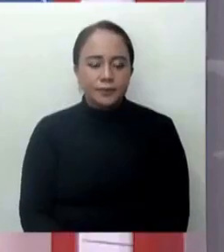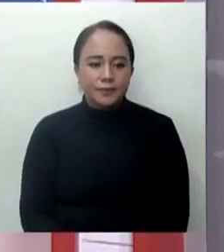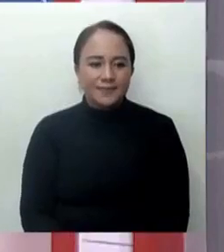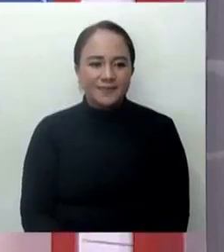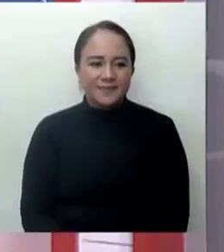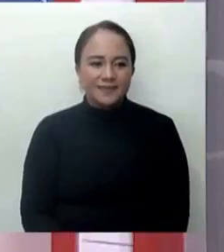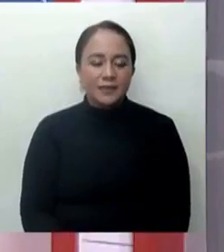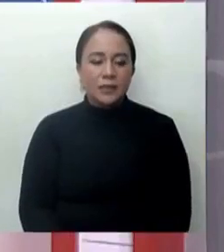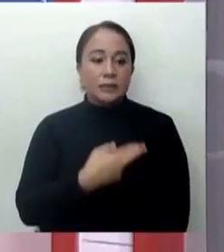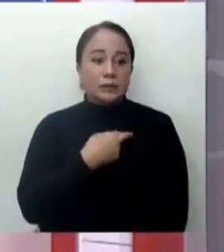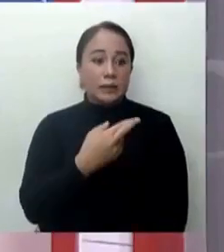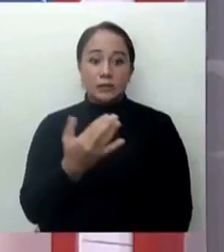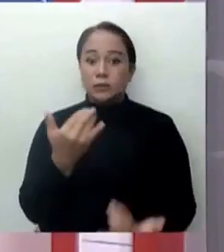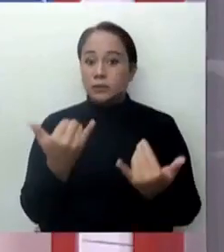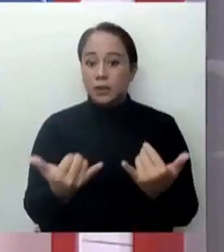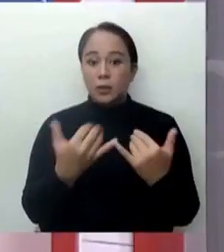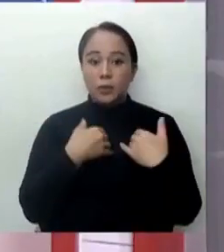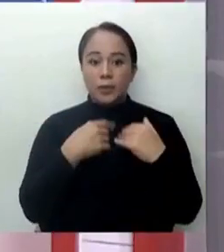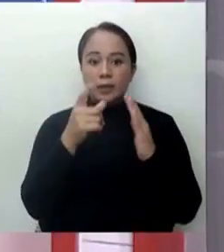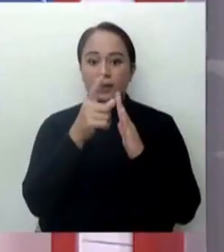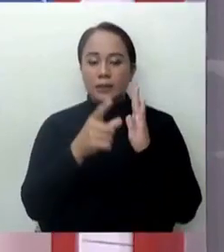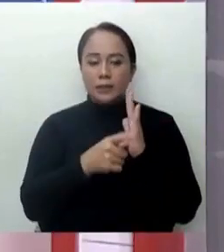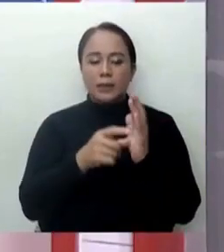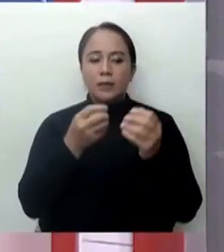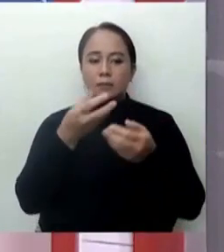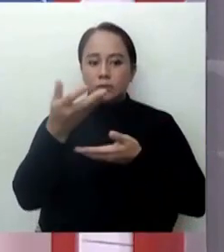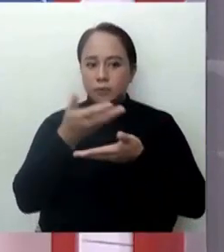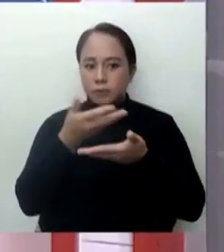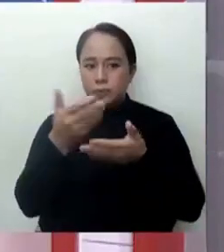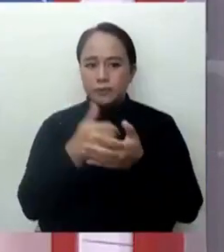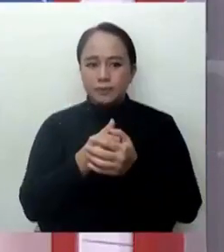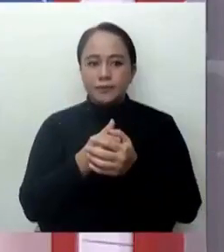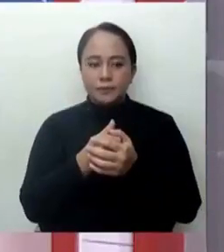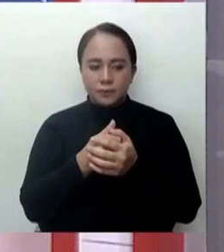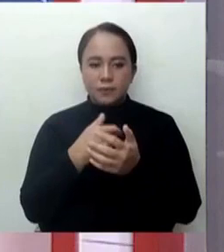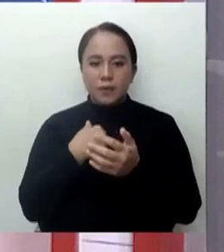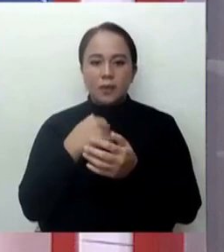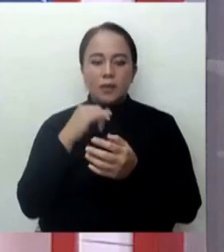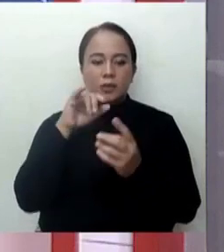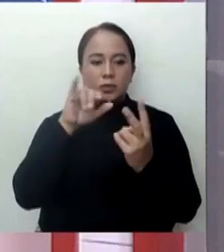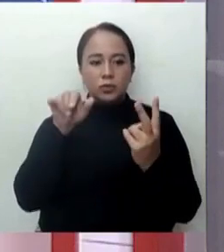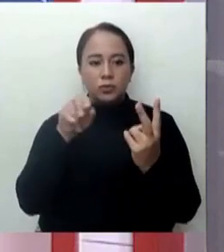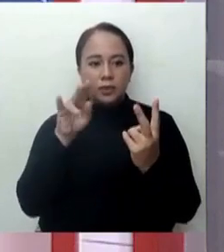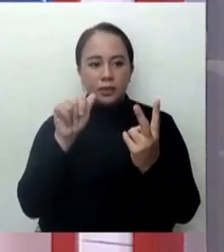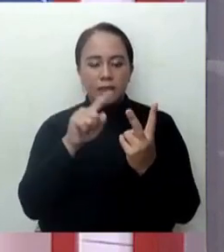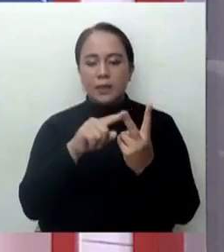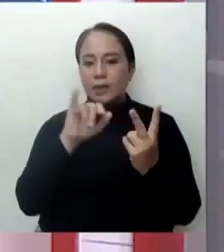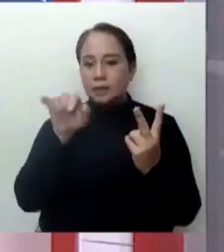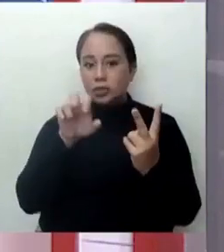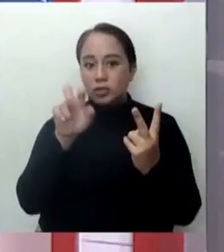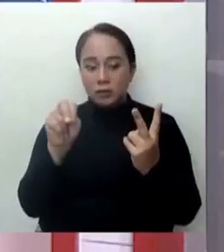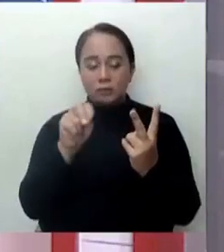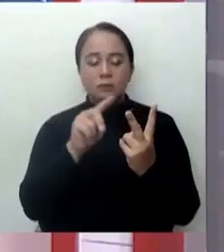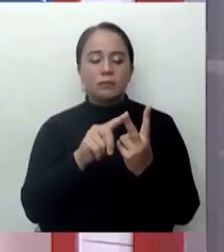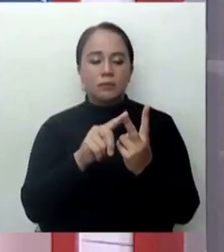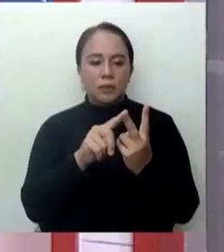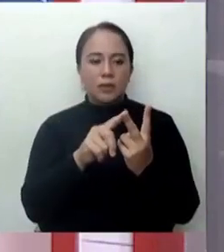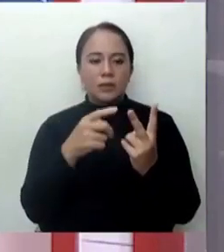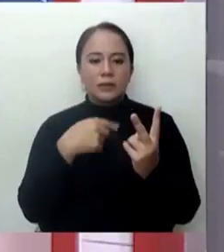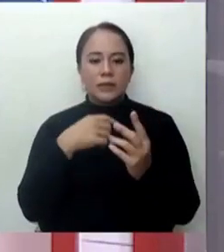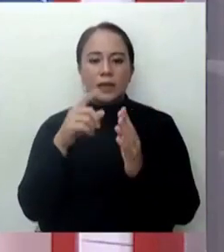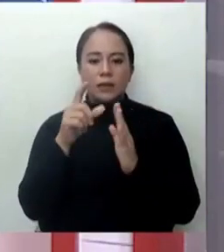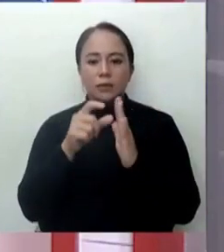For a reaction, we're now joined by the legal counsel of environmentalists Jonila Castro and Jed Tamano. Attorney Dino De Leon of the Free